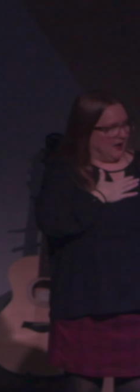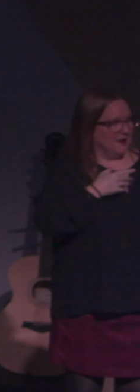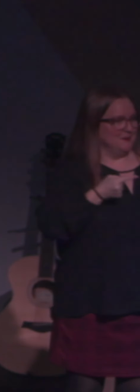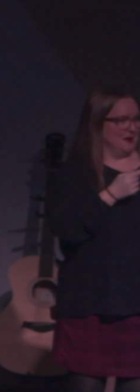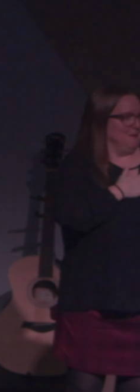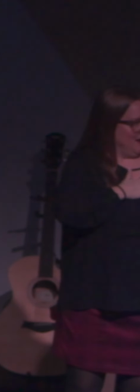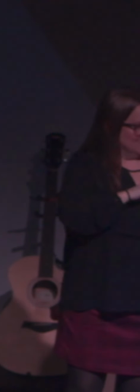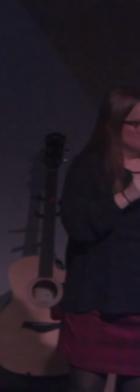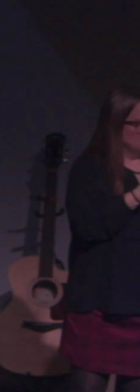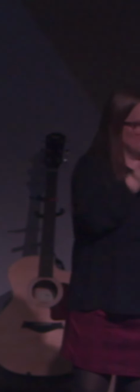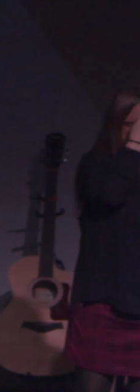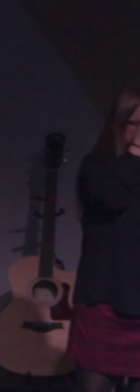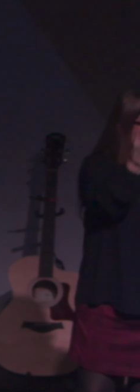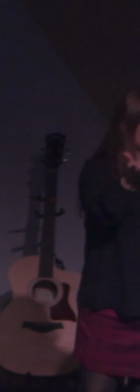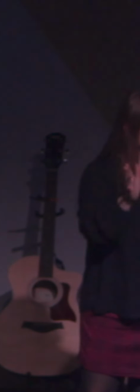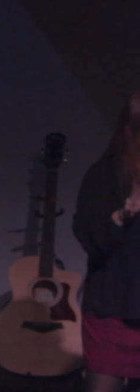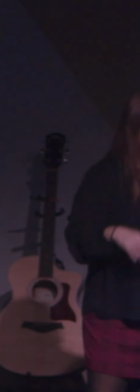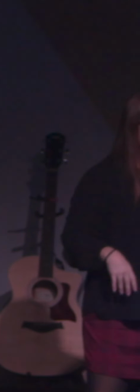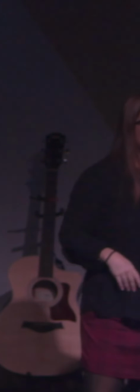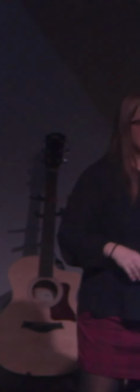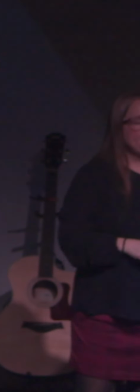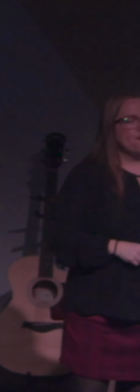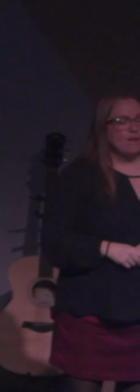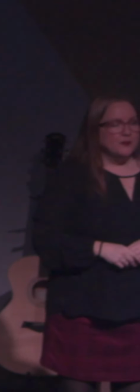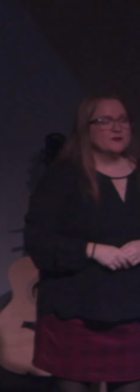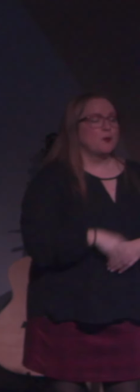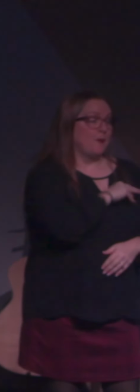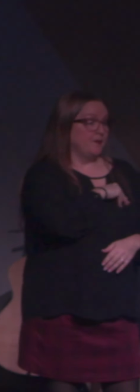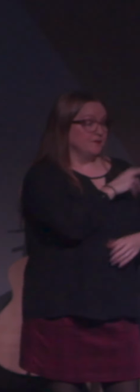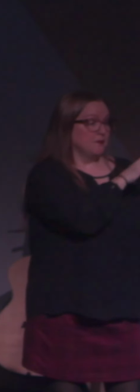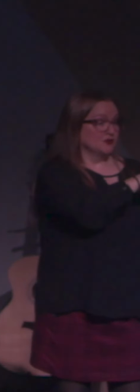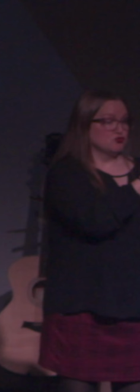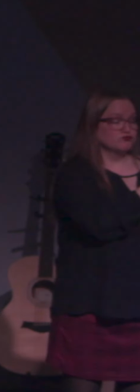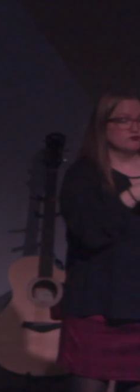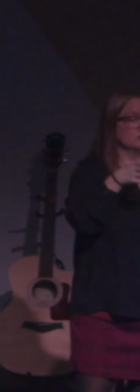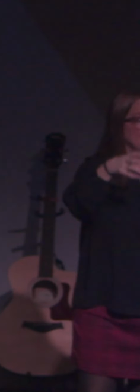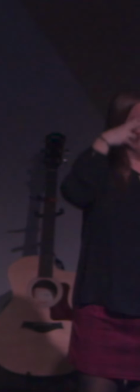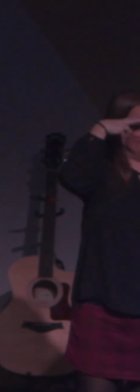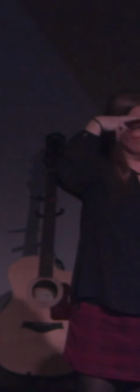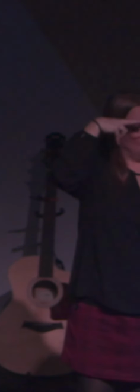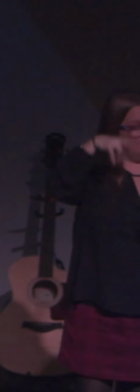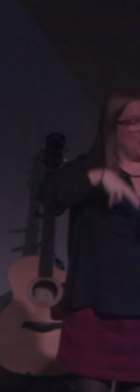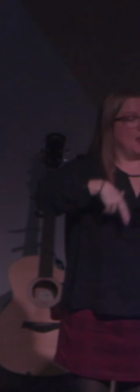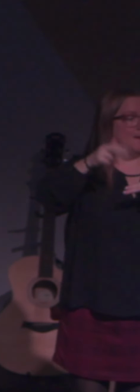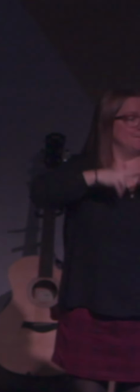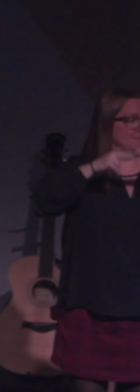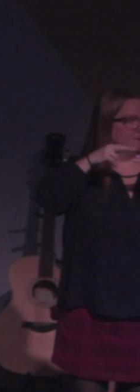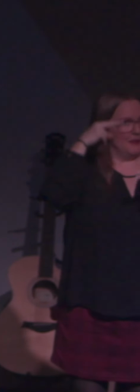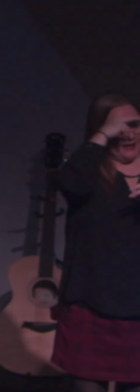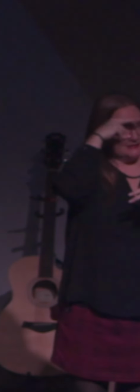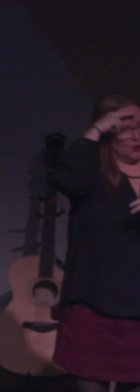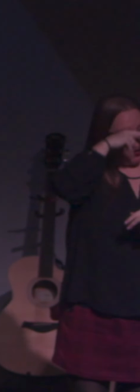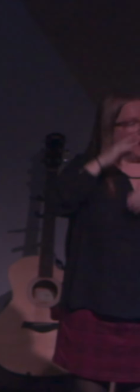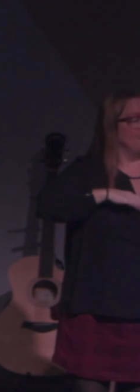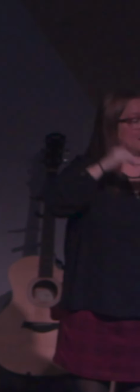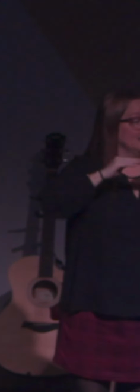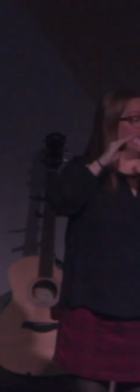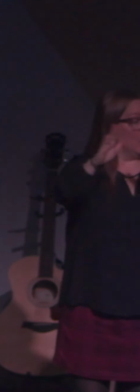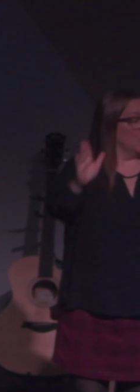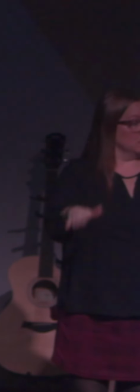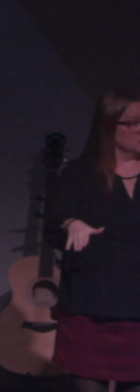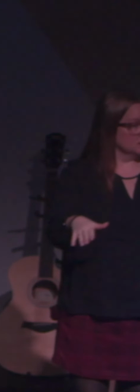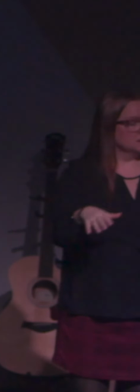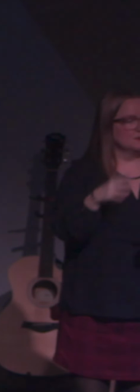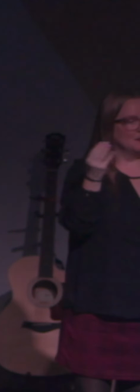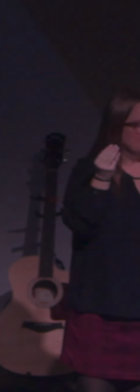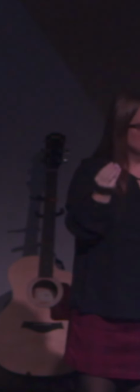pain that I walk through. And I took them on this mission trip, and we went to Mexico, and we're building a house for a family, and we're doing ministry, and just,